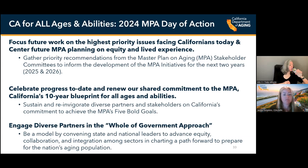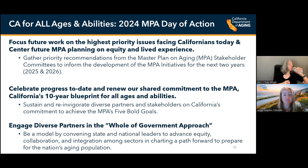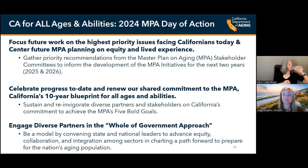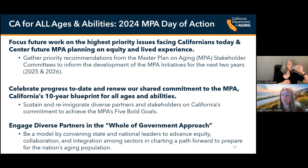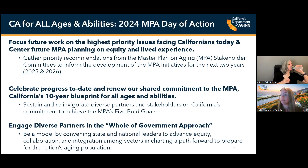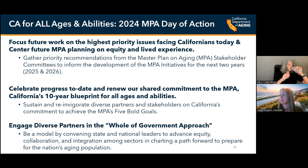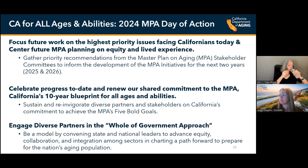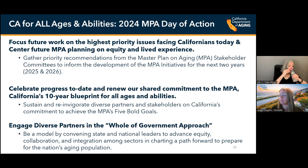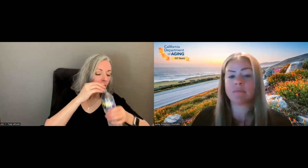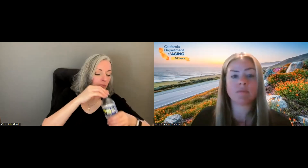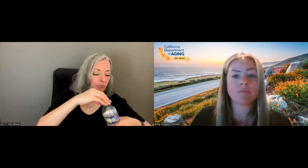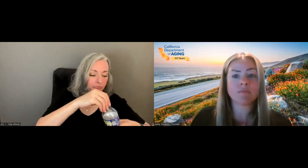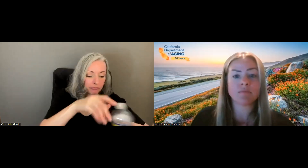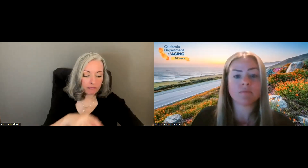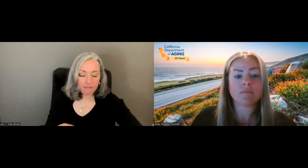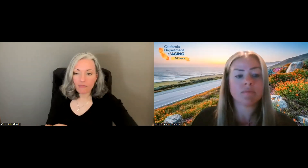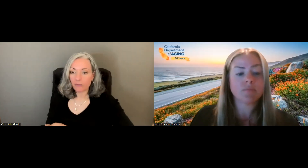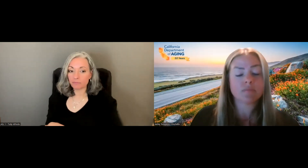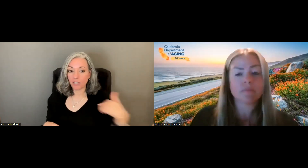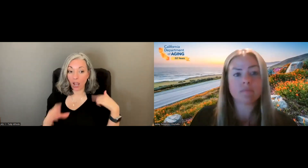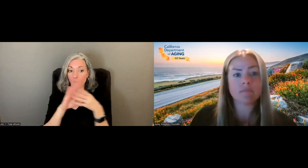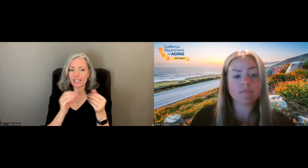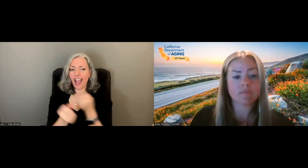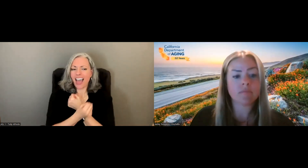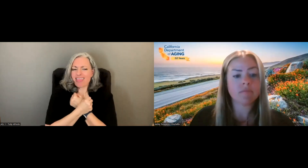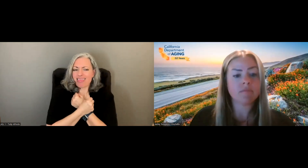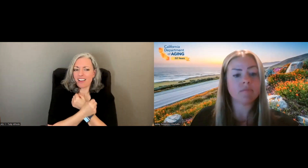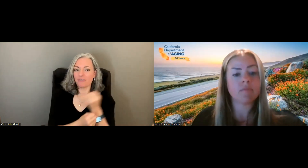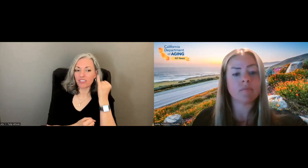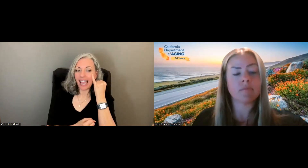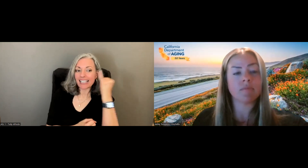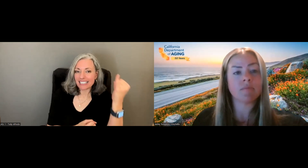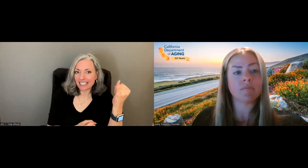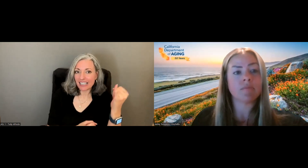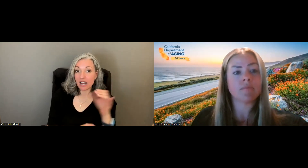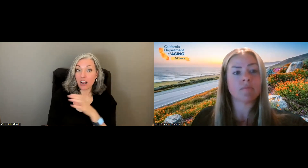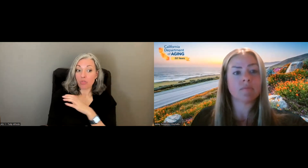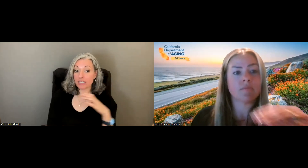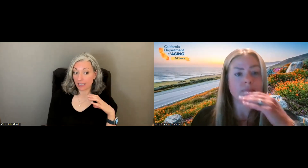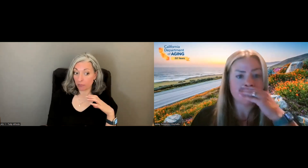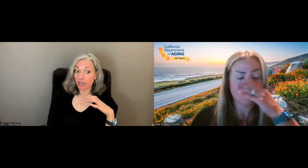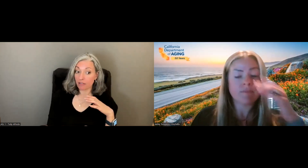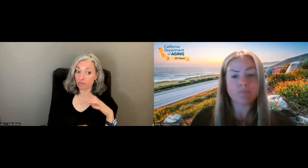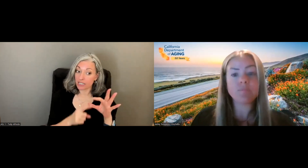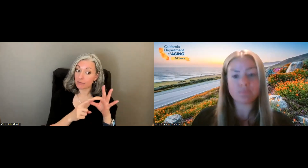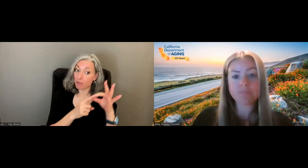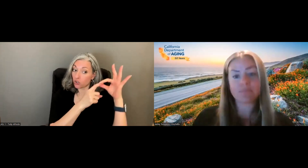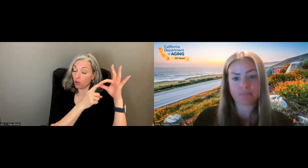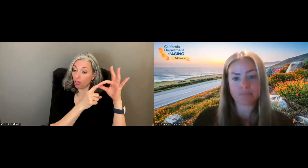I would just say, Jackie, I love the idea of, because this committee is unique in the way that